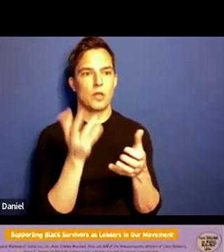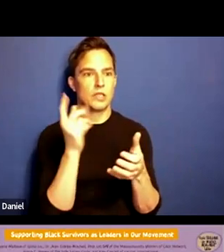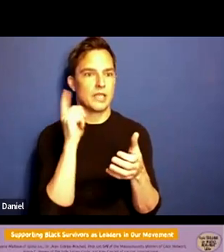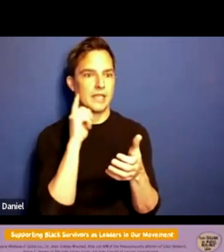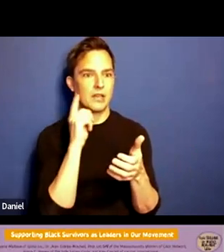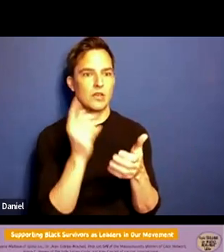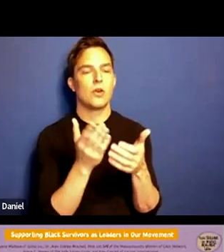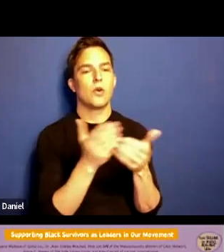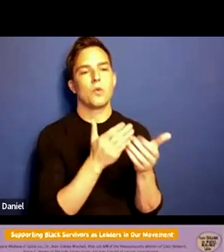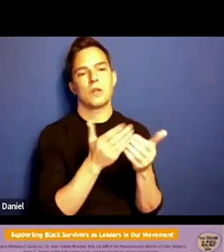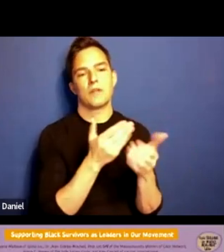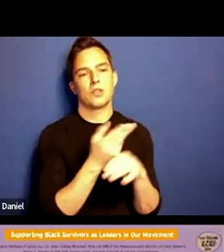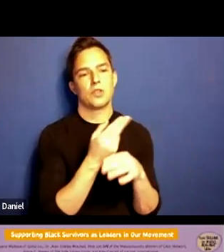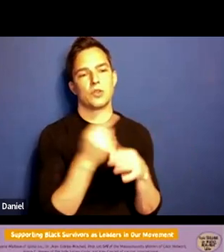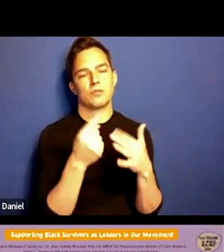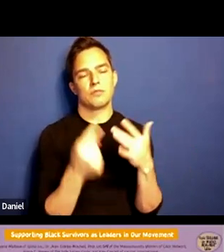to use those